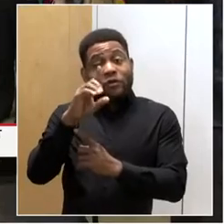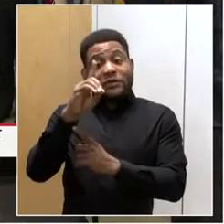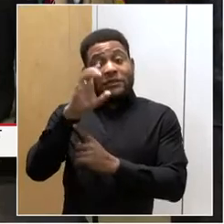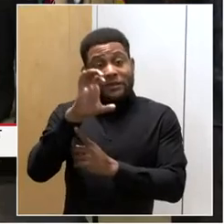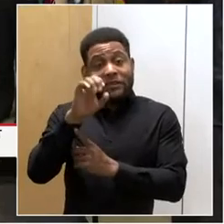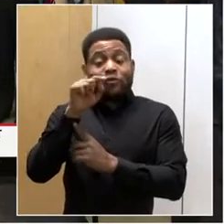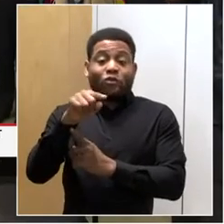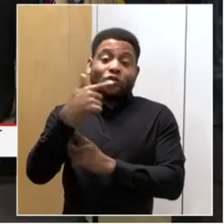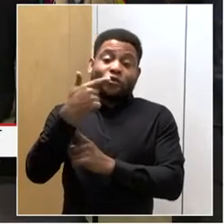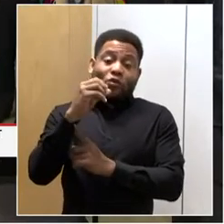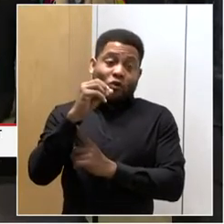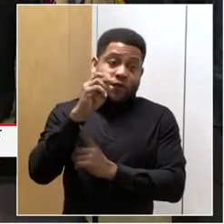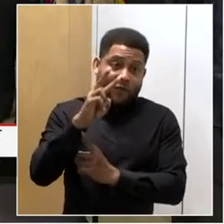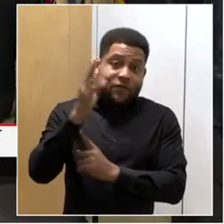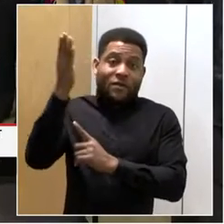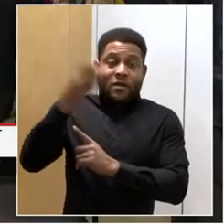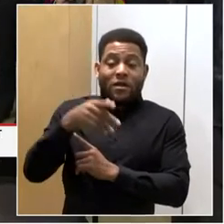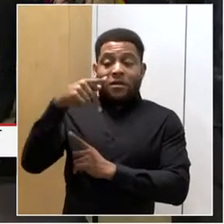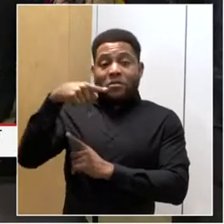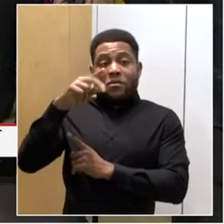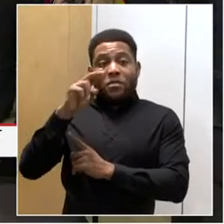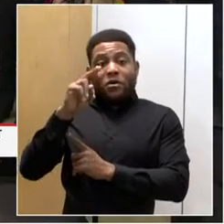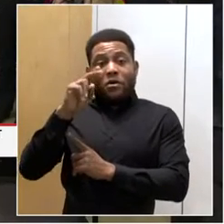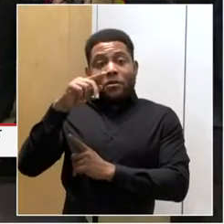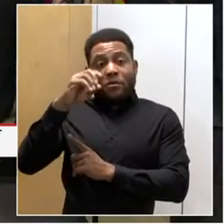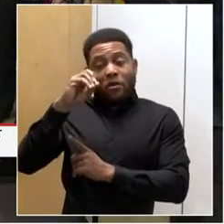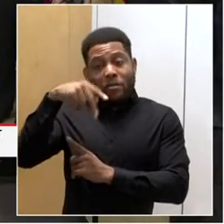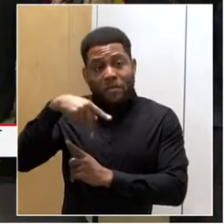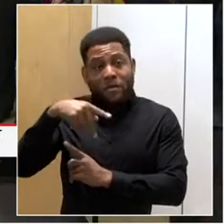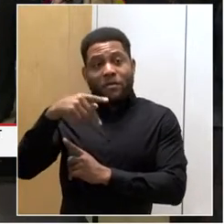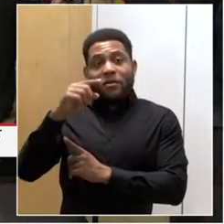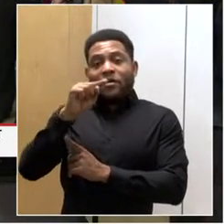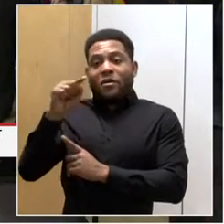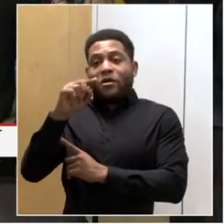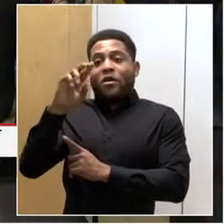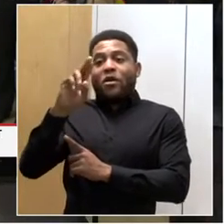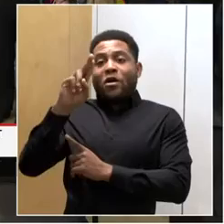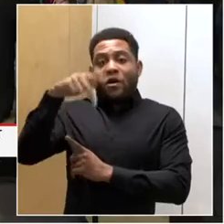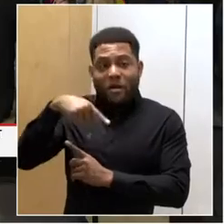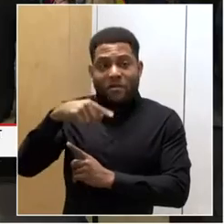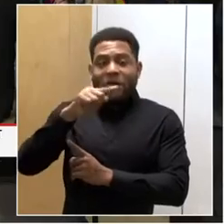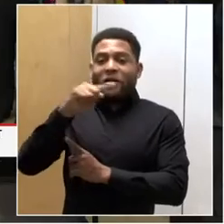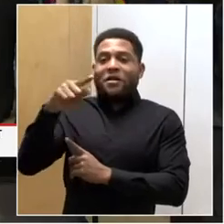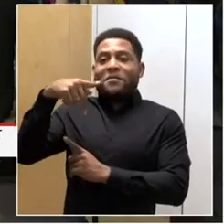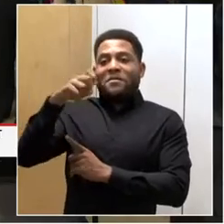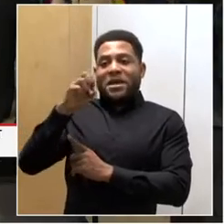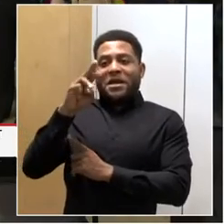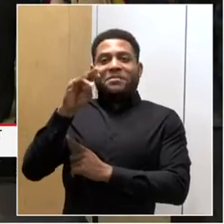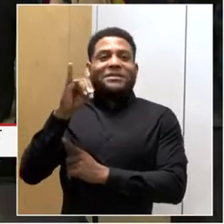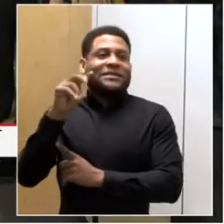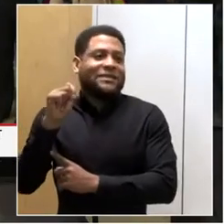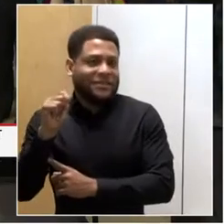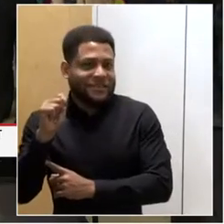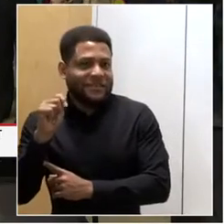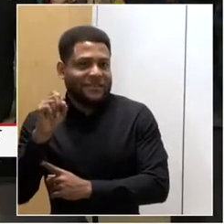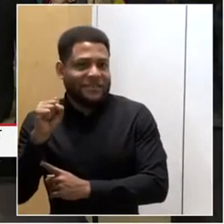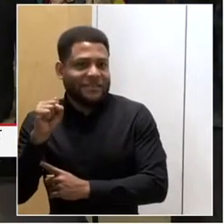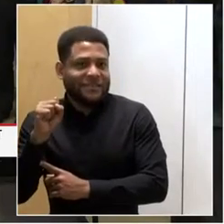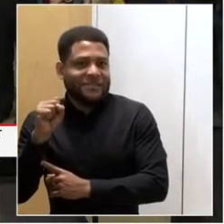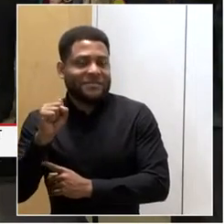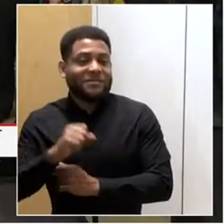dob.dc.gov/pop-up permits. Again, a dash between pop-up and permits. Or contact us via email at